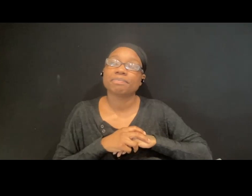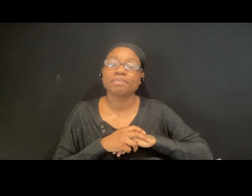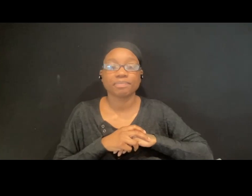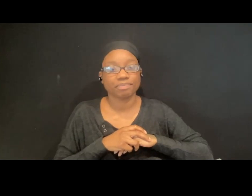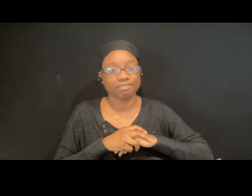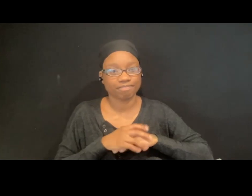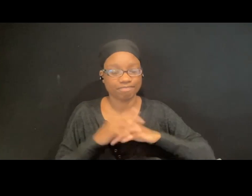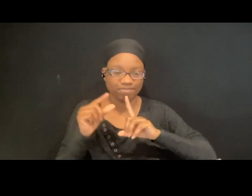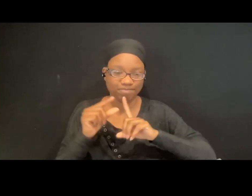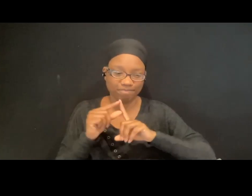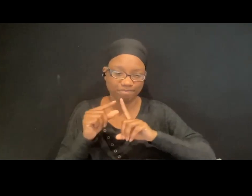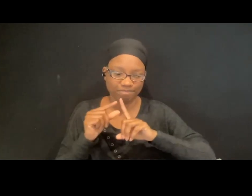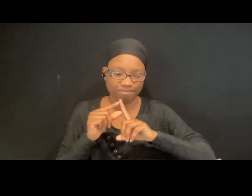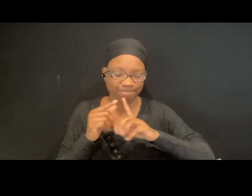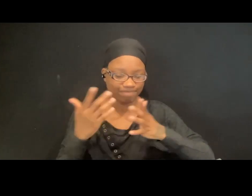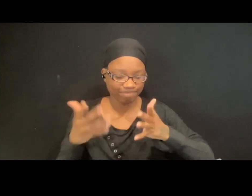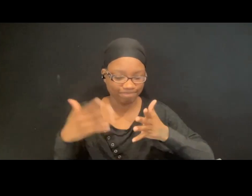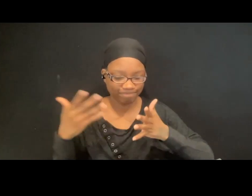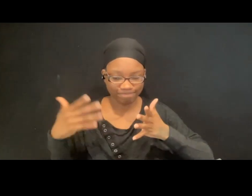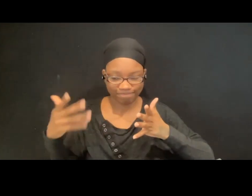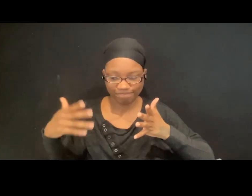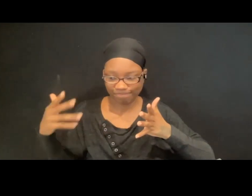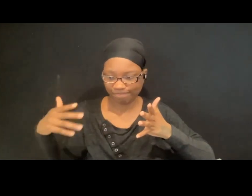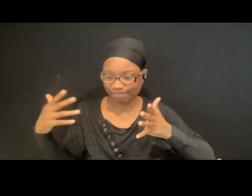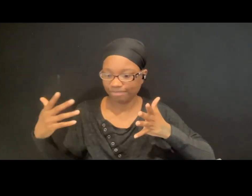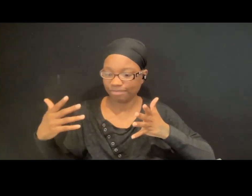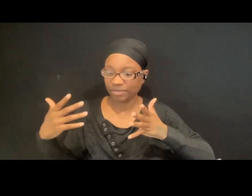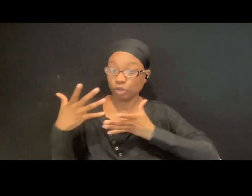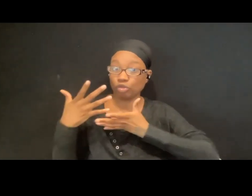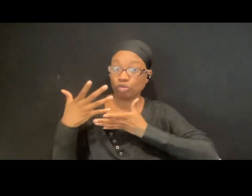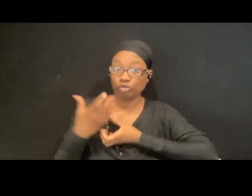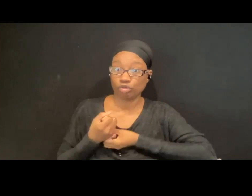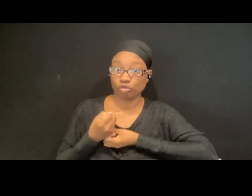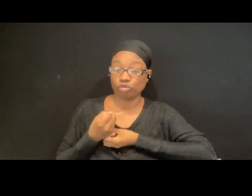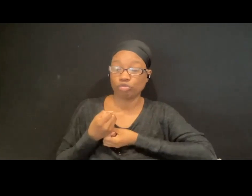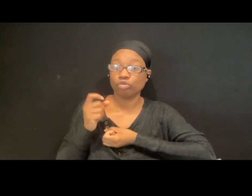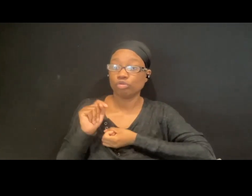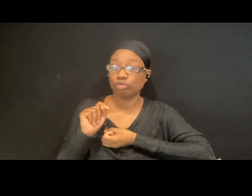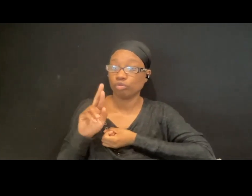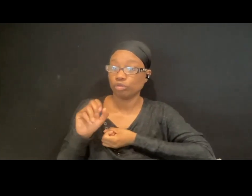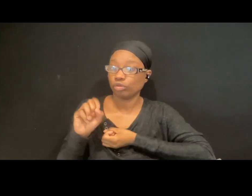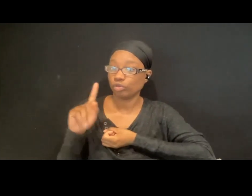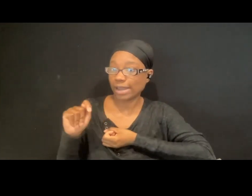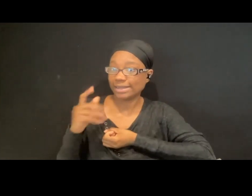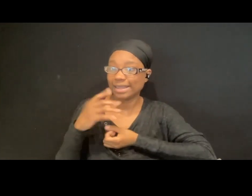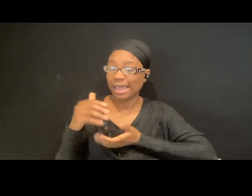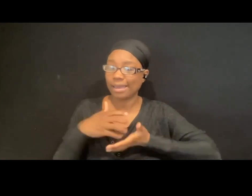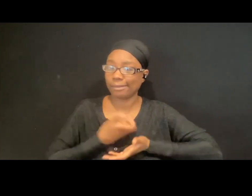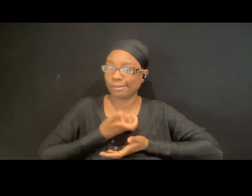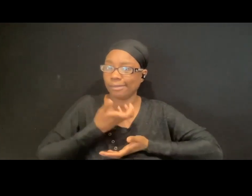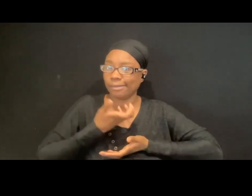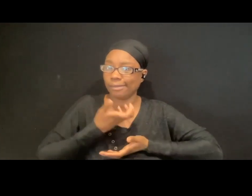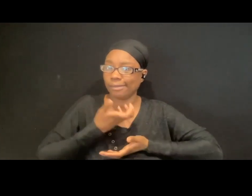what is the word when you, the trust that we're able to build, the vulnerability that we have with one another,